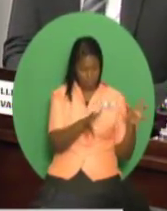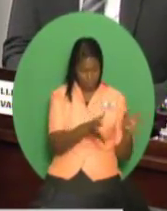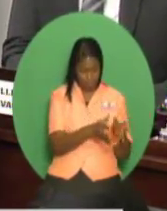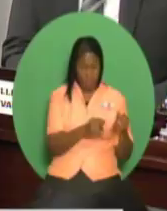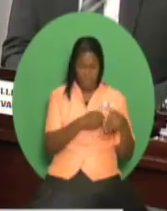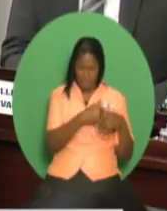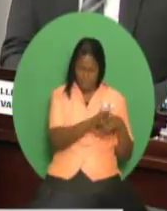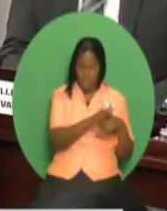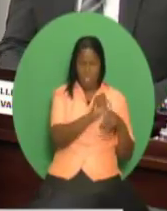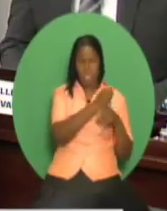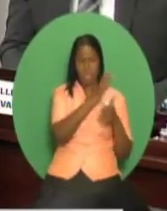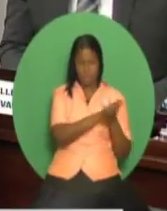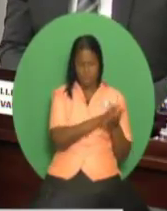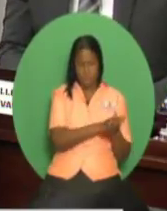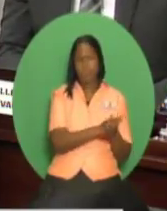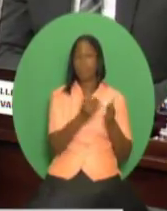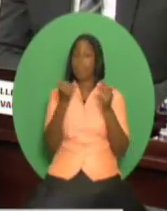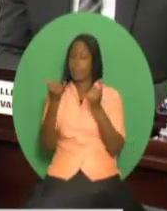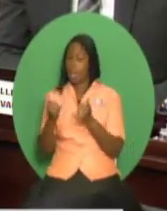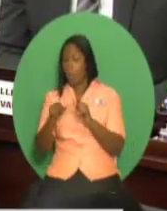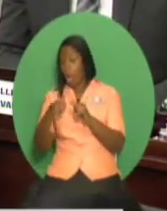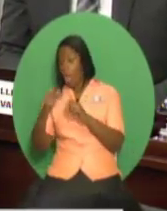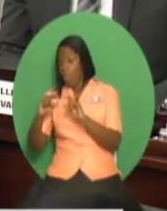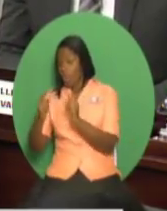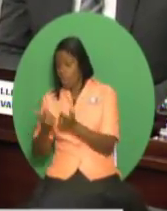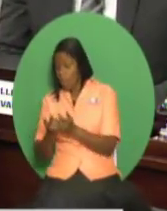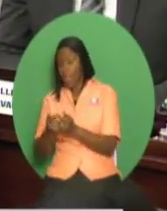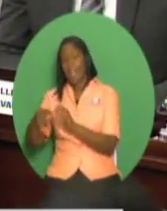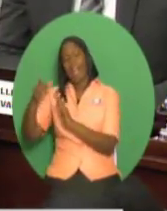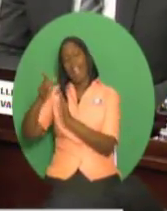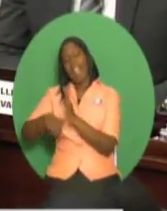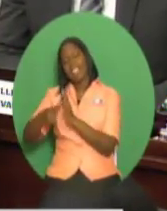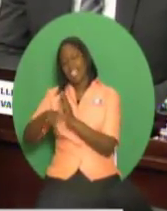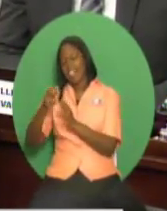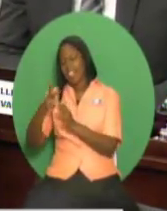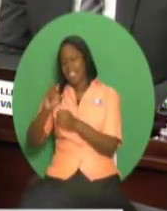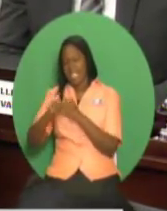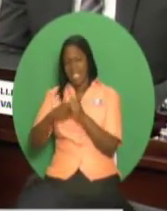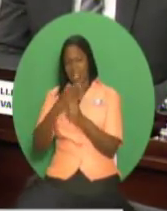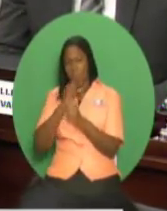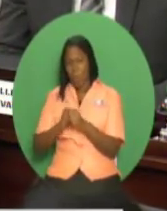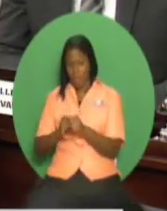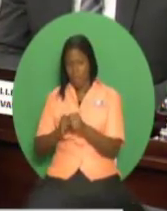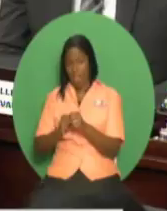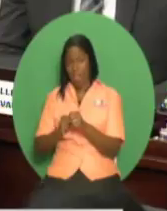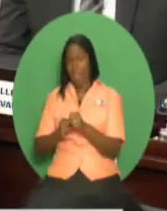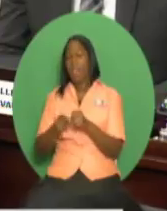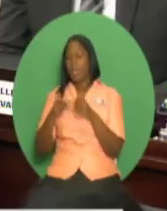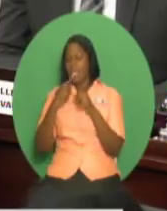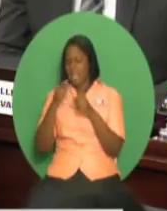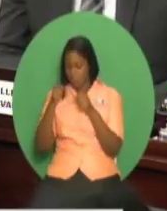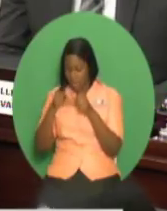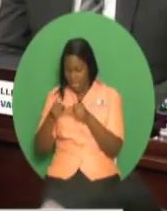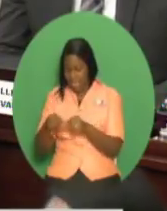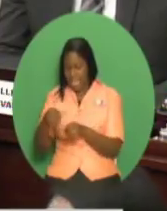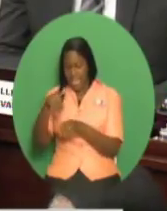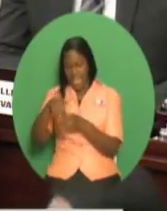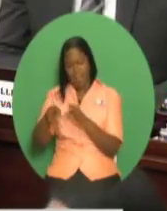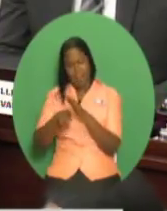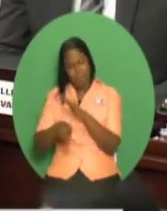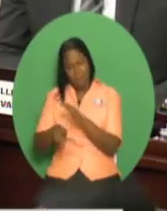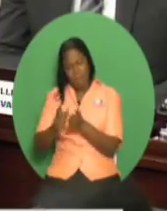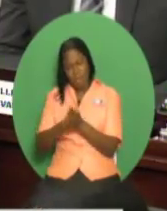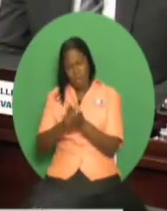class. And again, through the student monitoring program and through other measures,